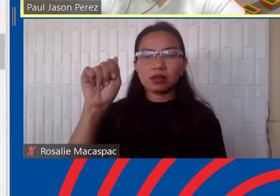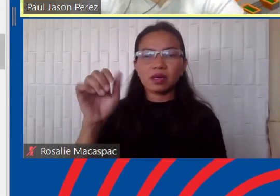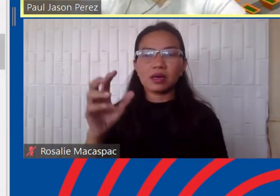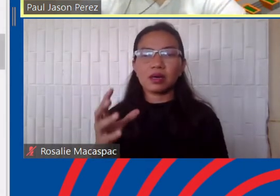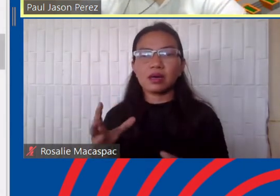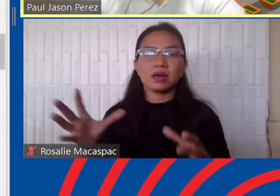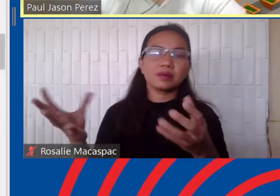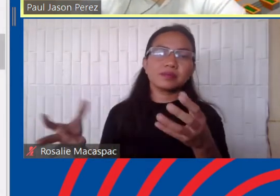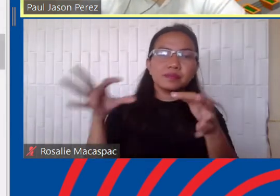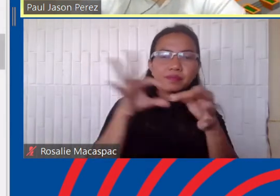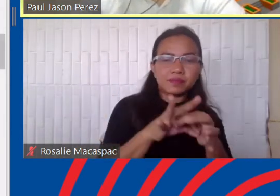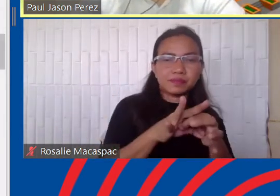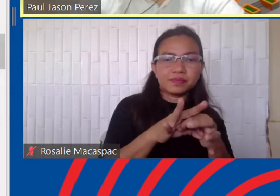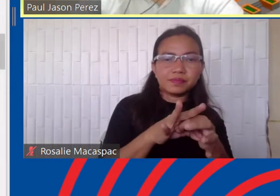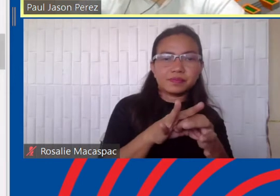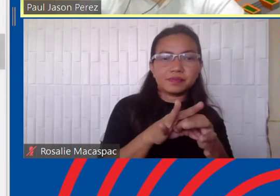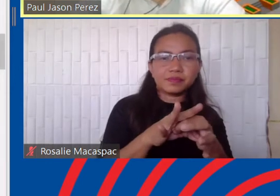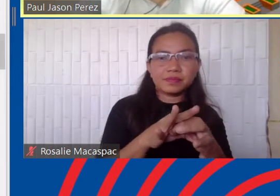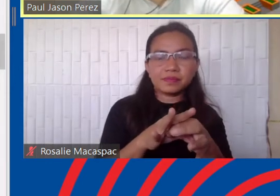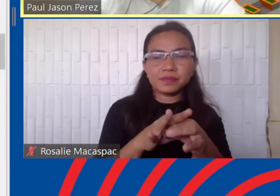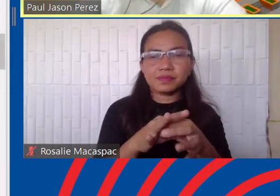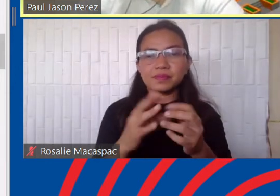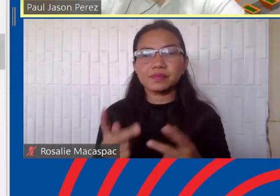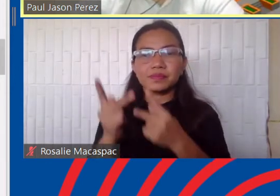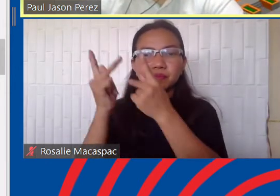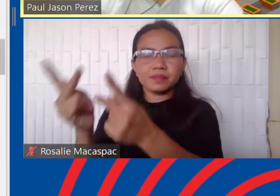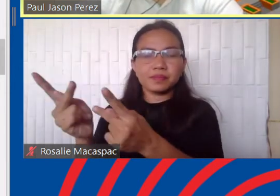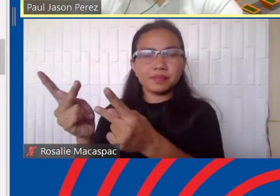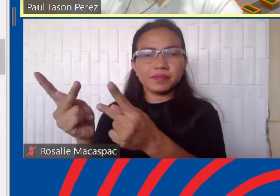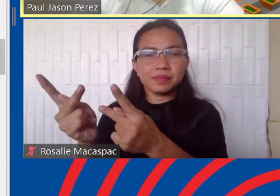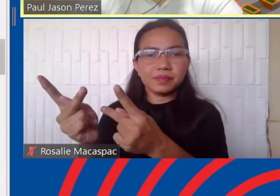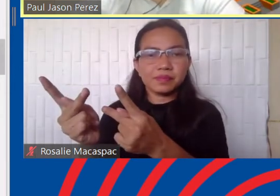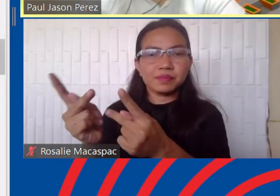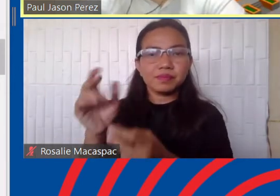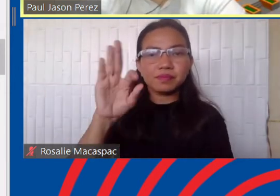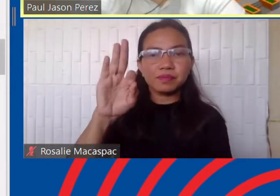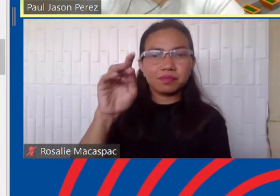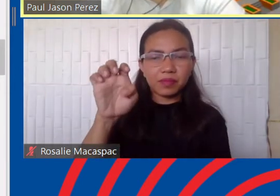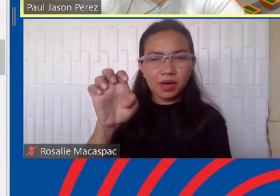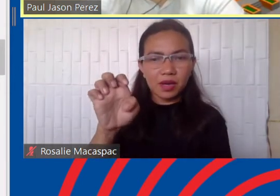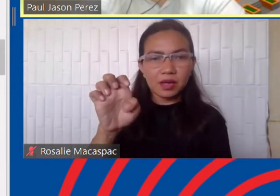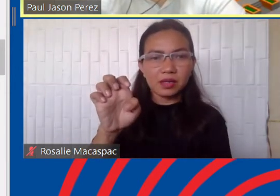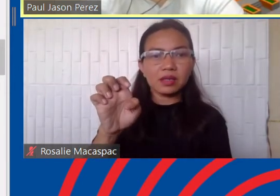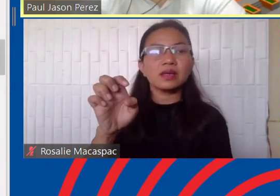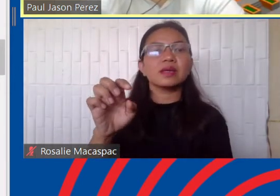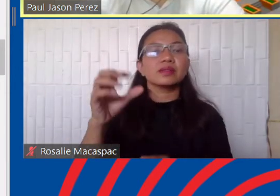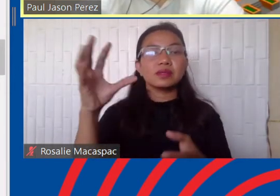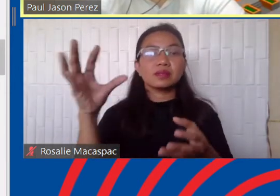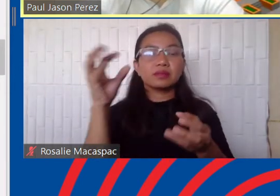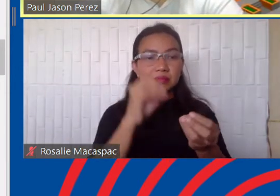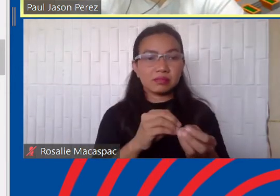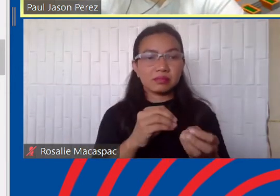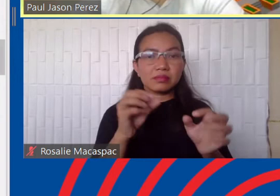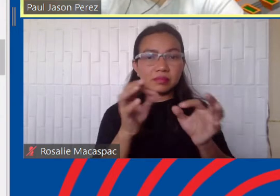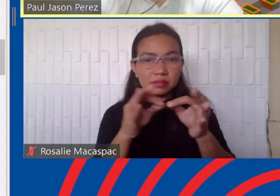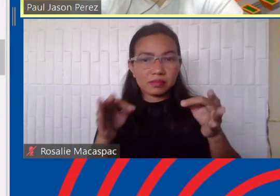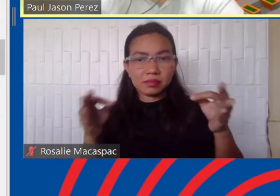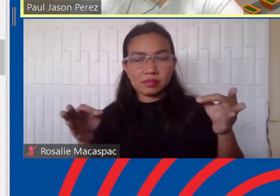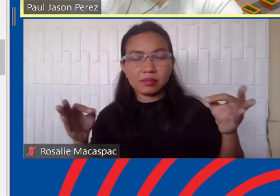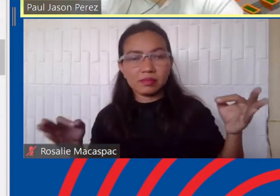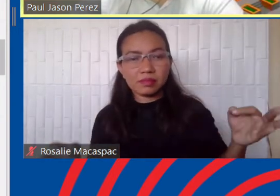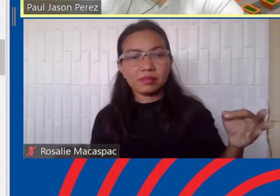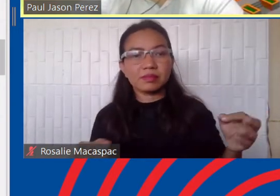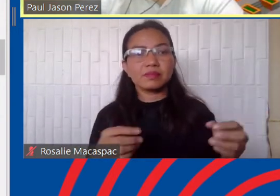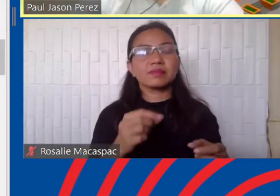accompany the data? Will you provide README files? Ito, annotation files will be provided, corresponding